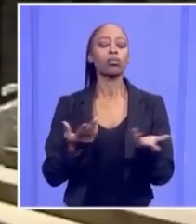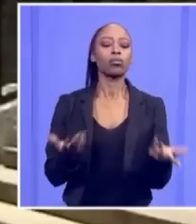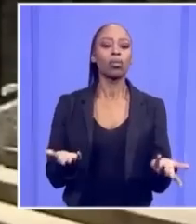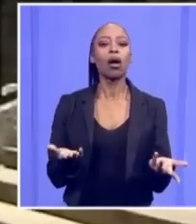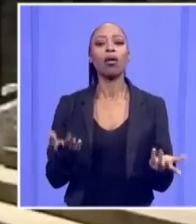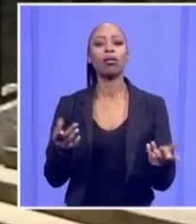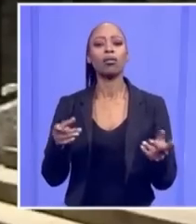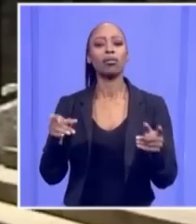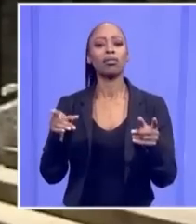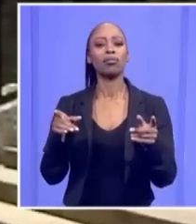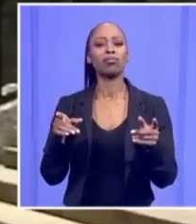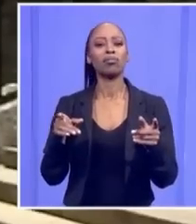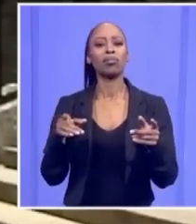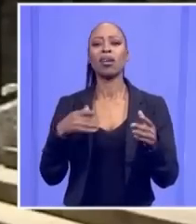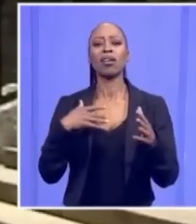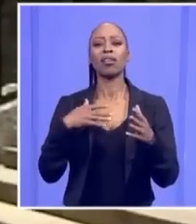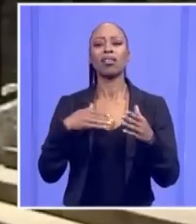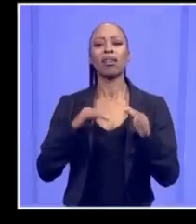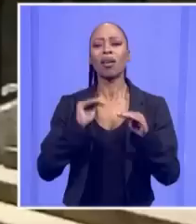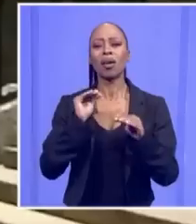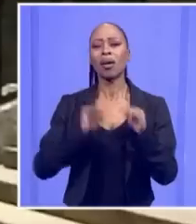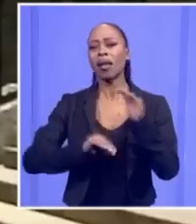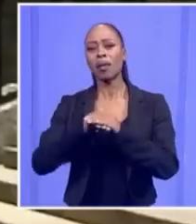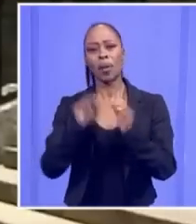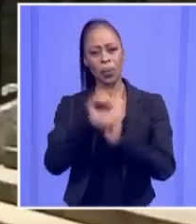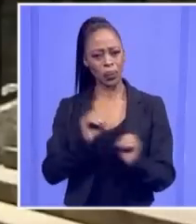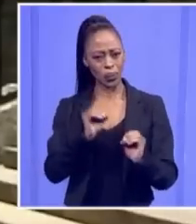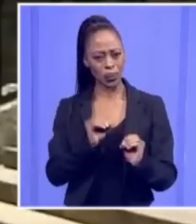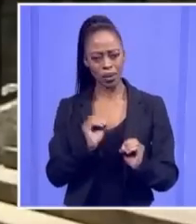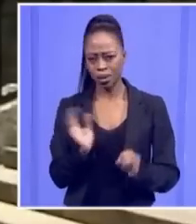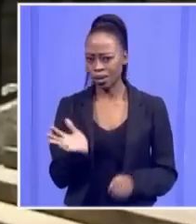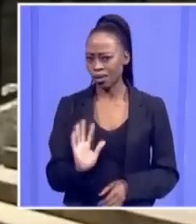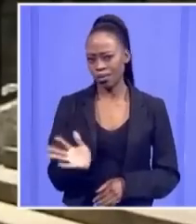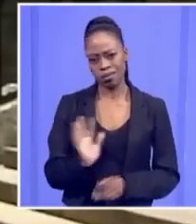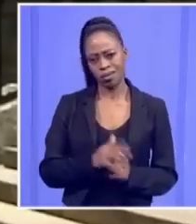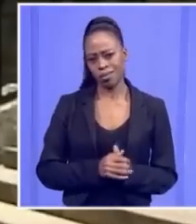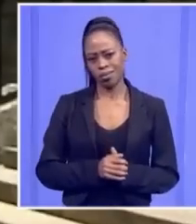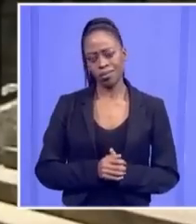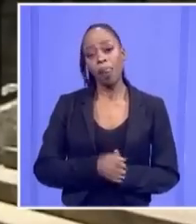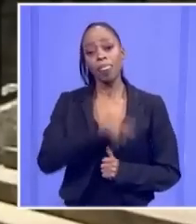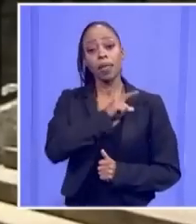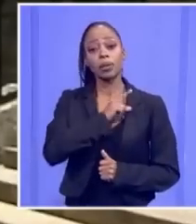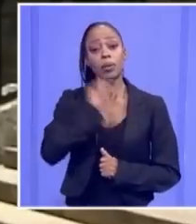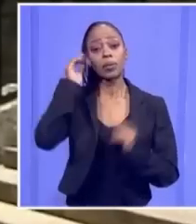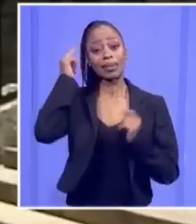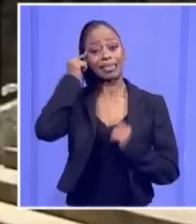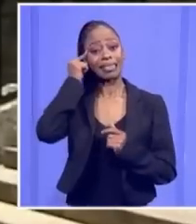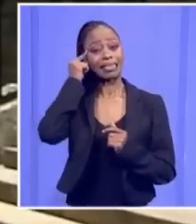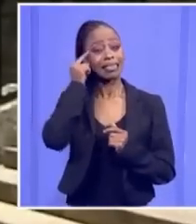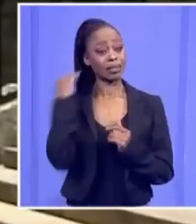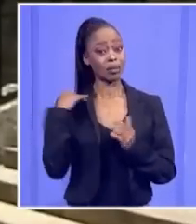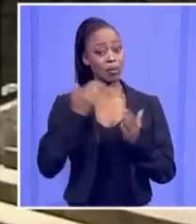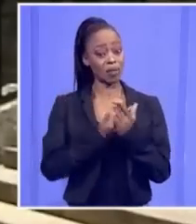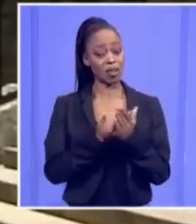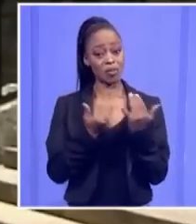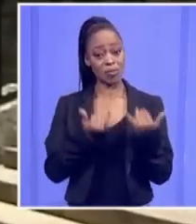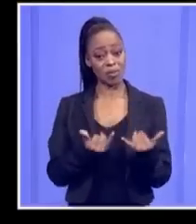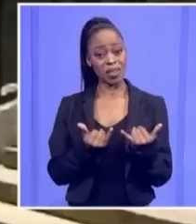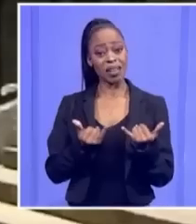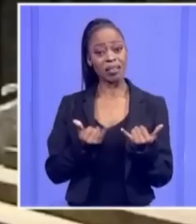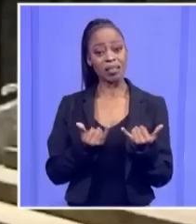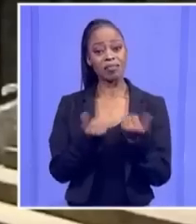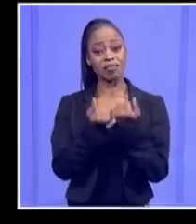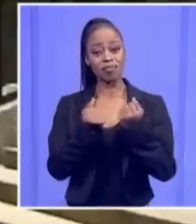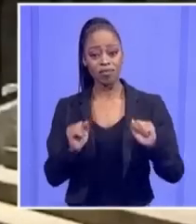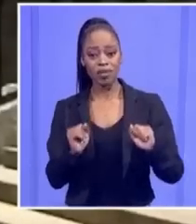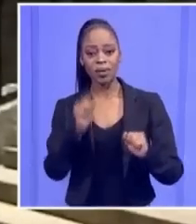that is really also another contestable ground. So we really think that what this has been all about today has been justice for